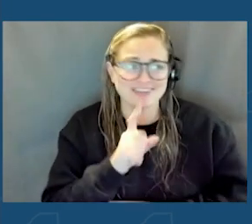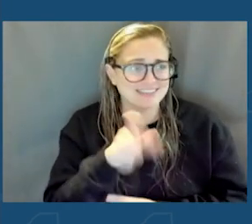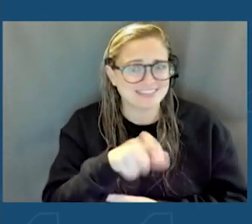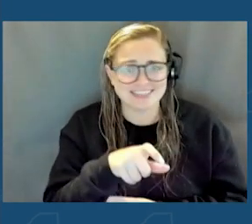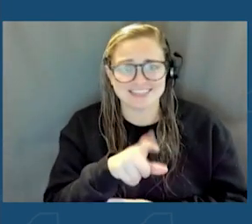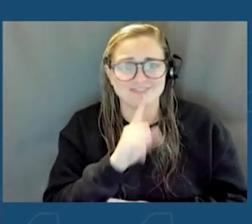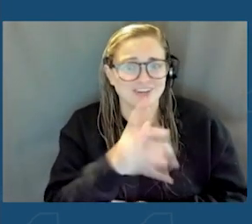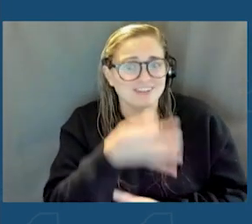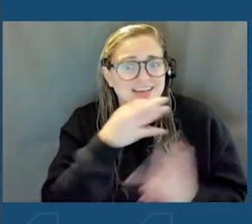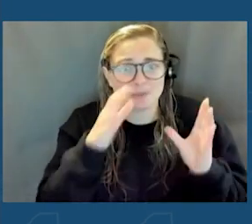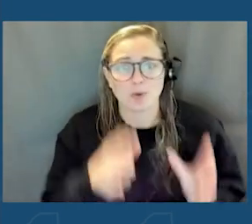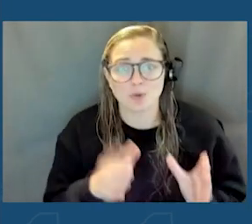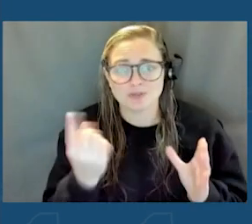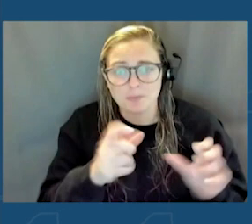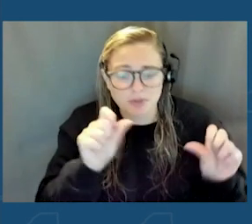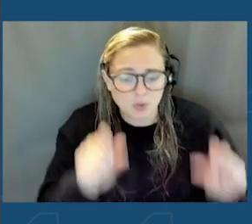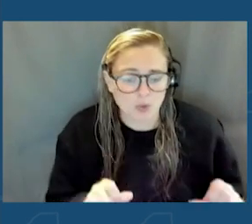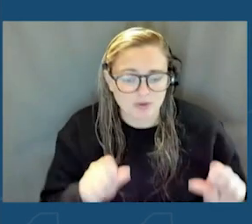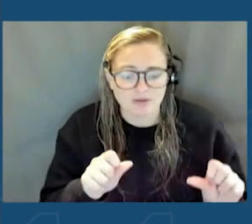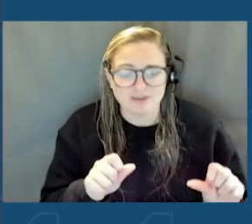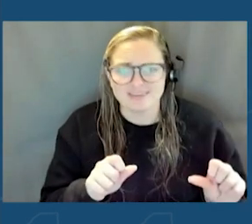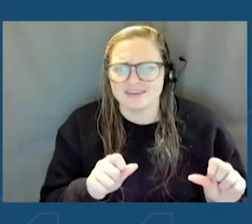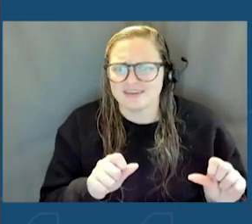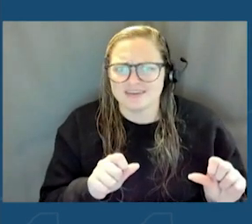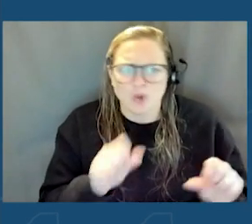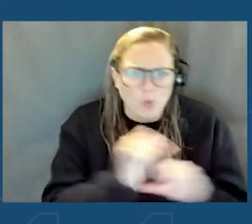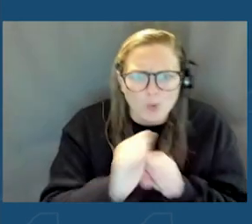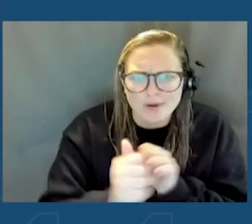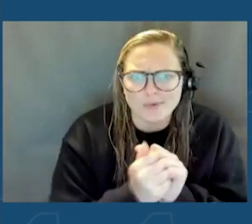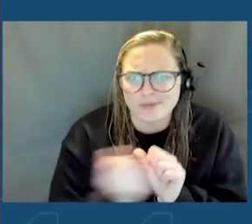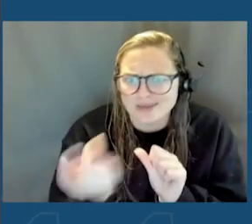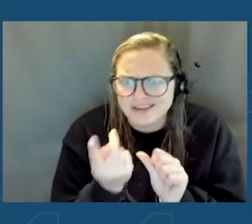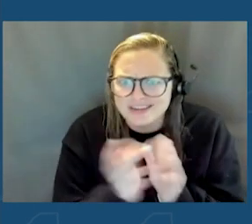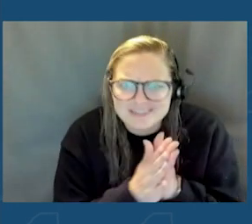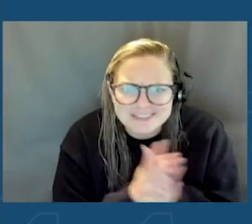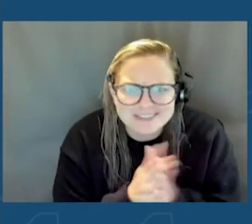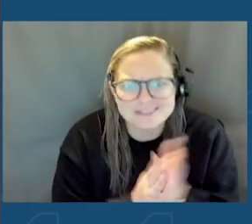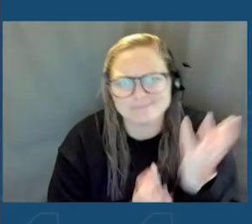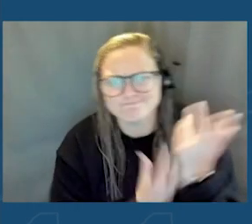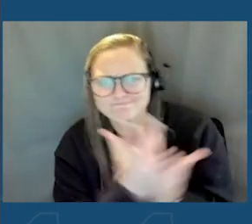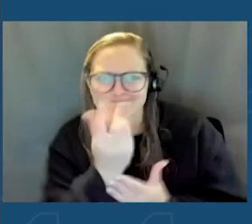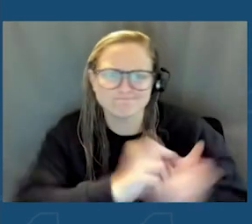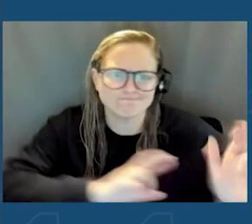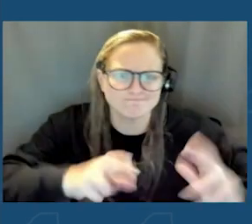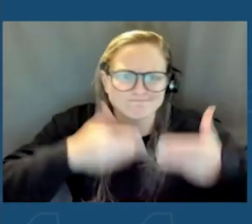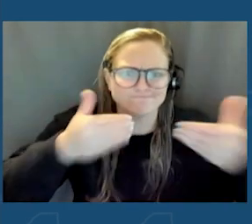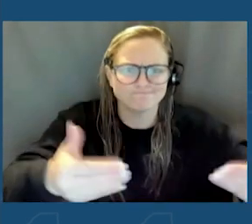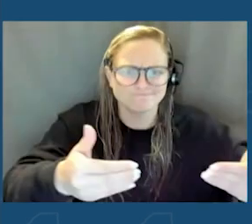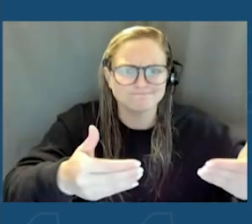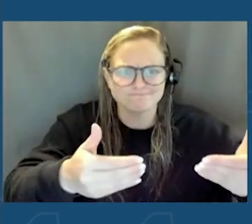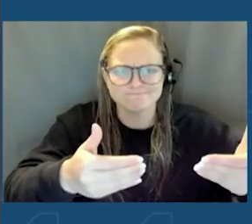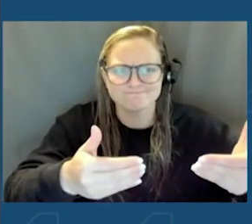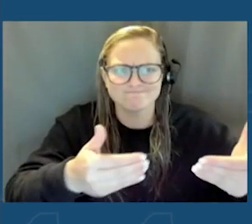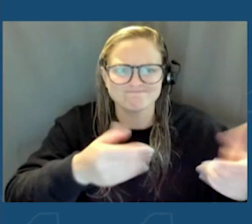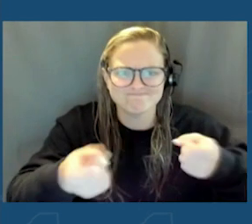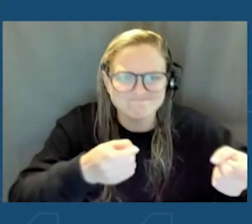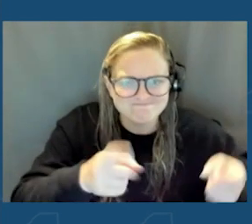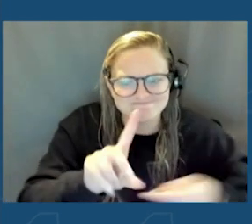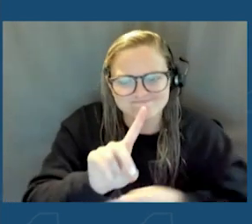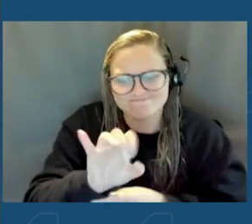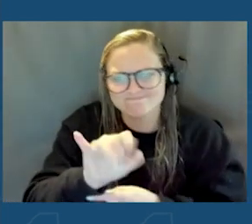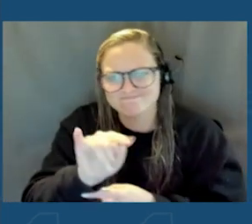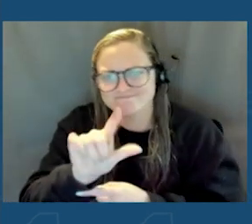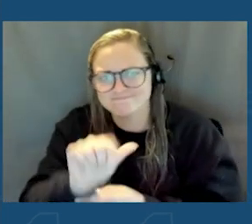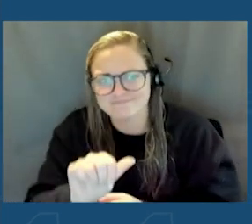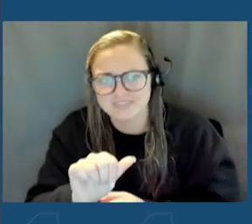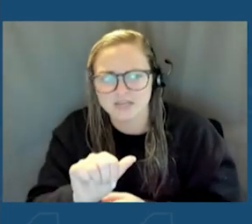expert, someone who could be in the foxhole with me as we navigated through the remainder of Delta and, unbeknownst to